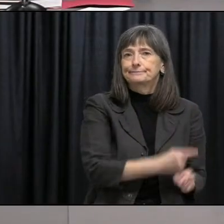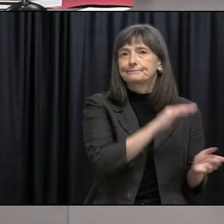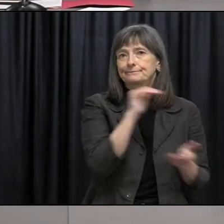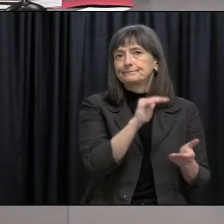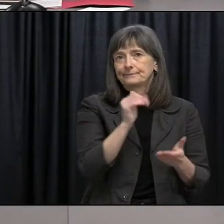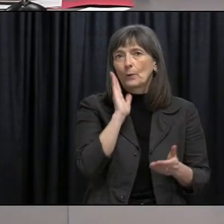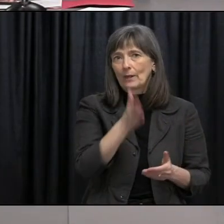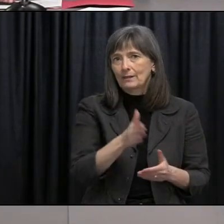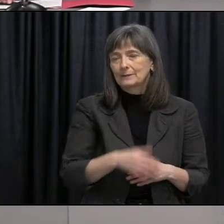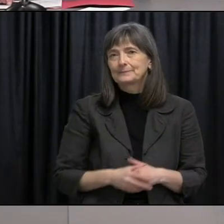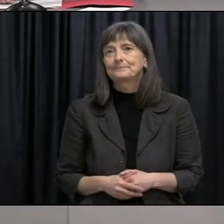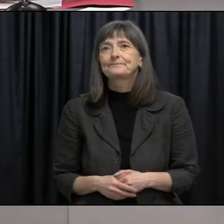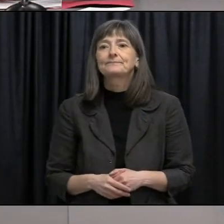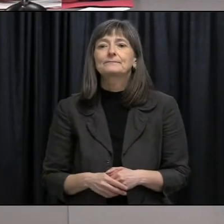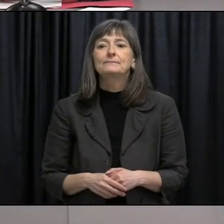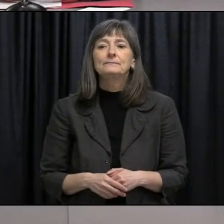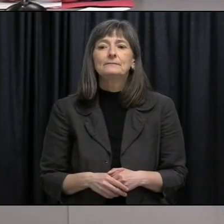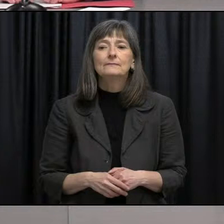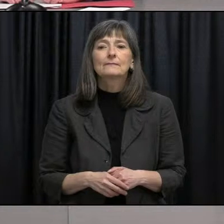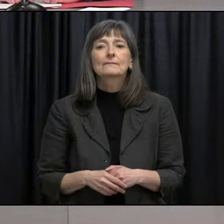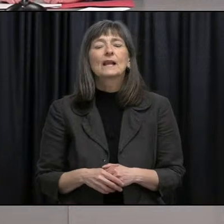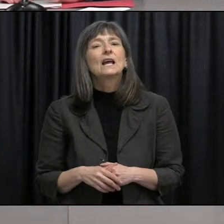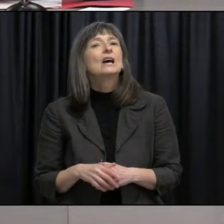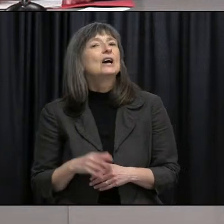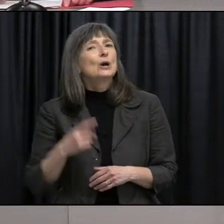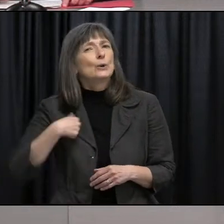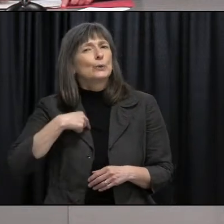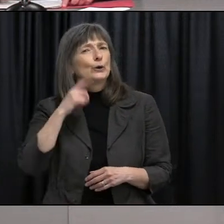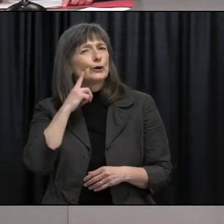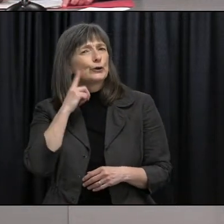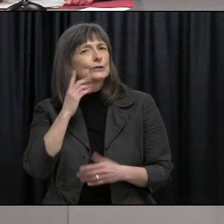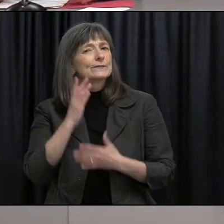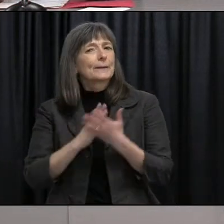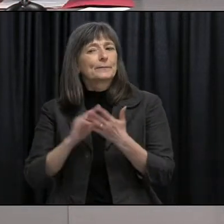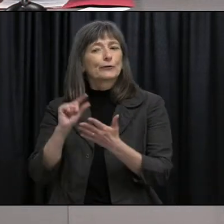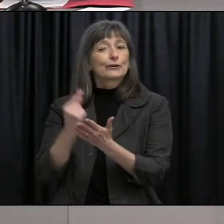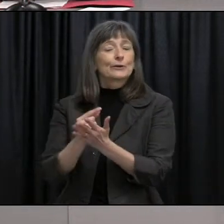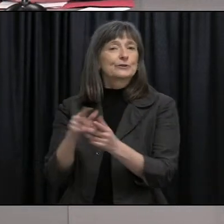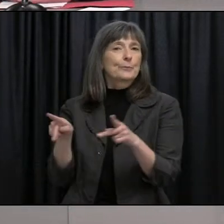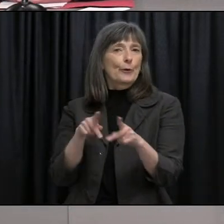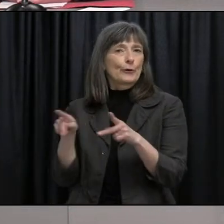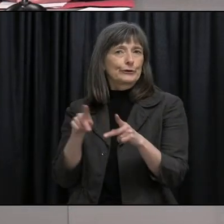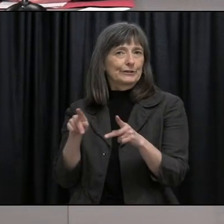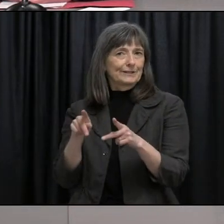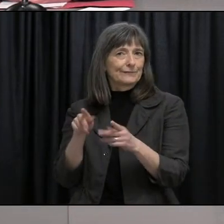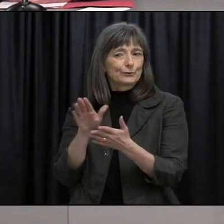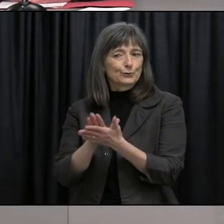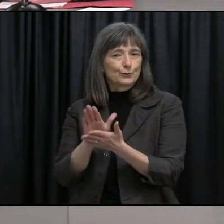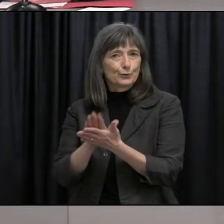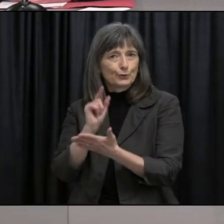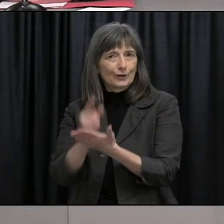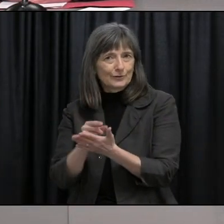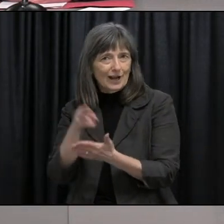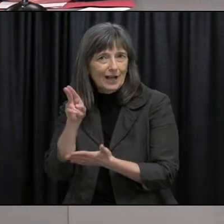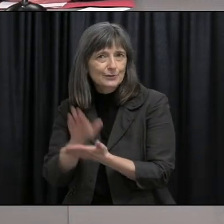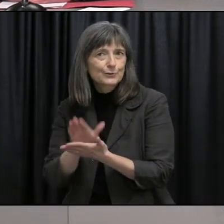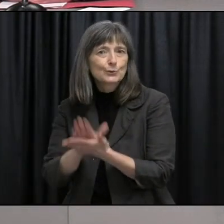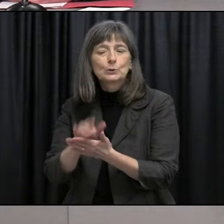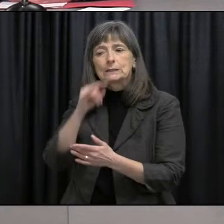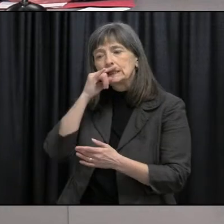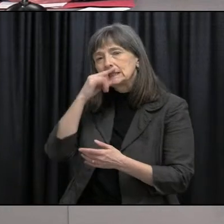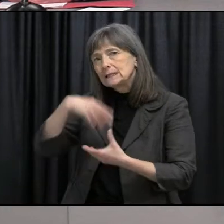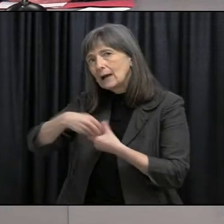Thank you. And we're hearing of some graduation parties being planned for school students, kids getting together outside,